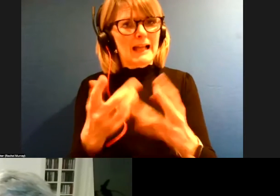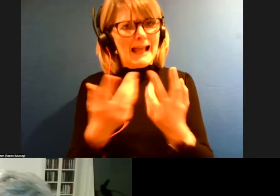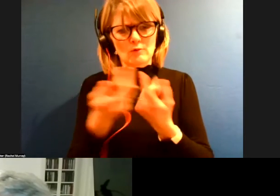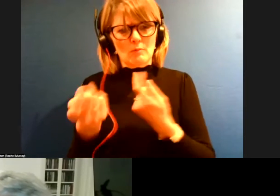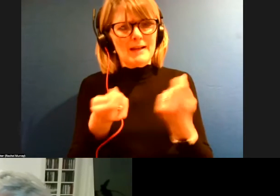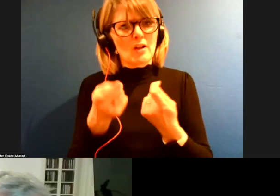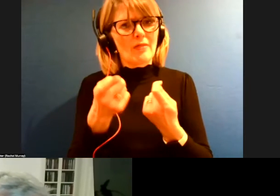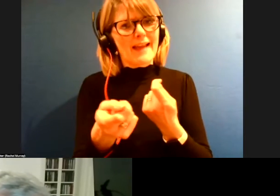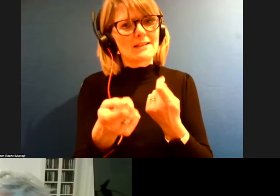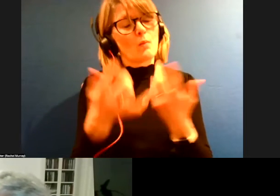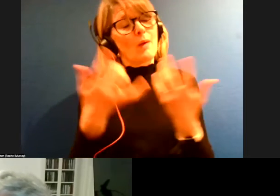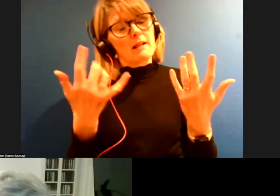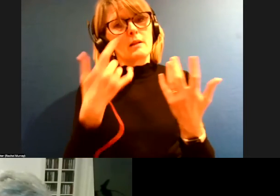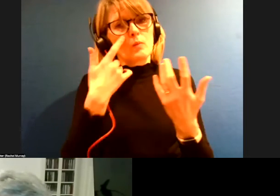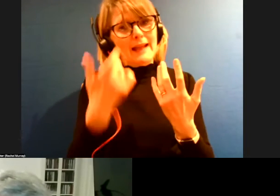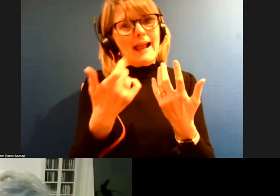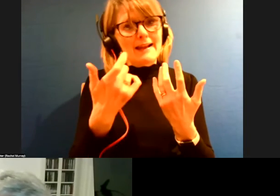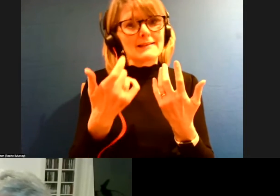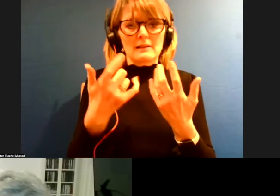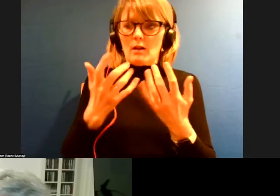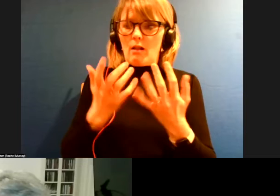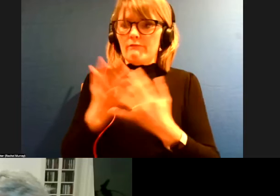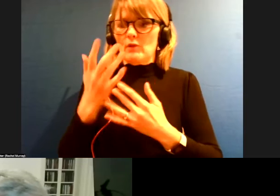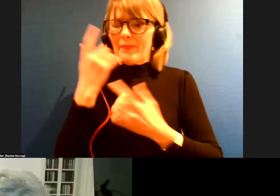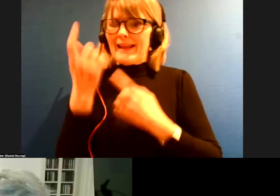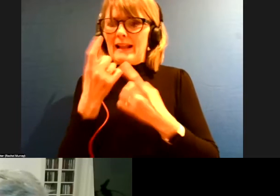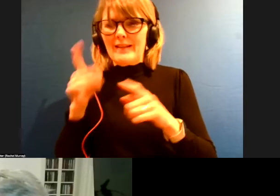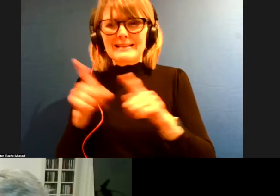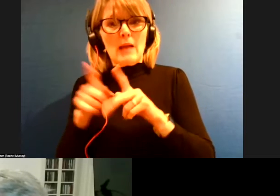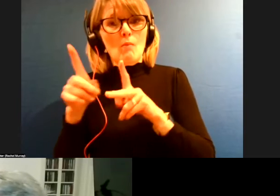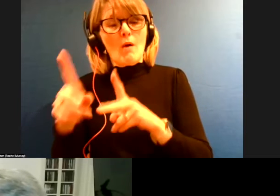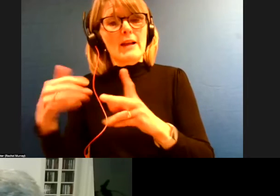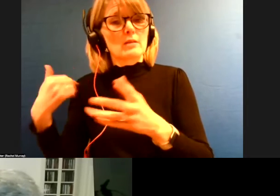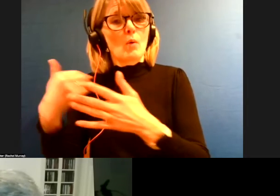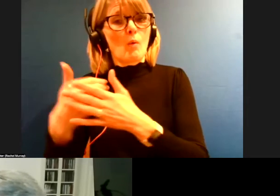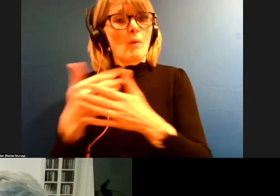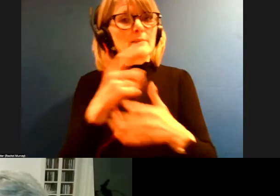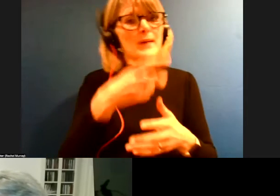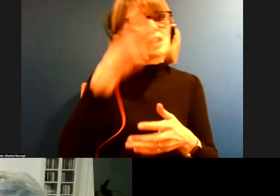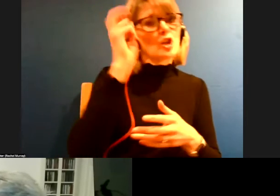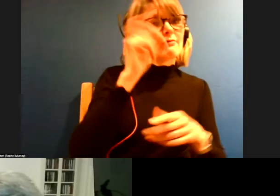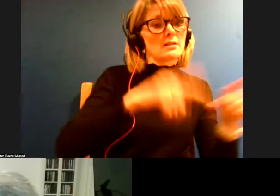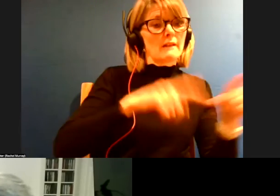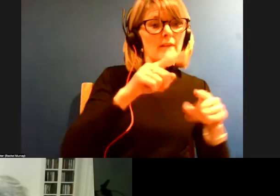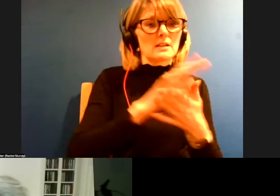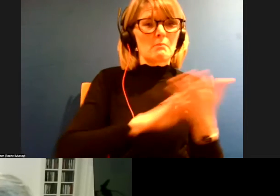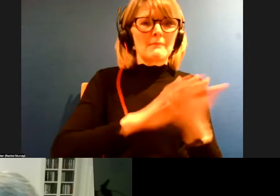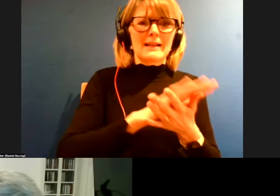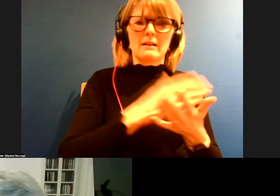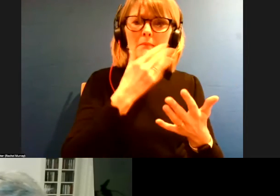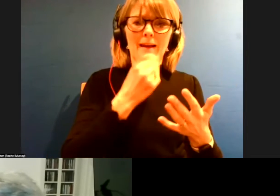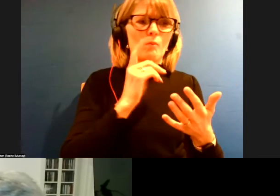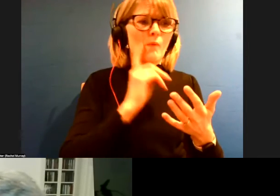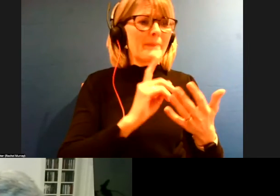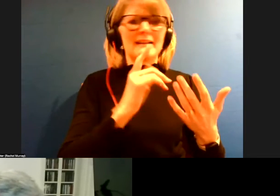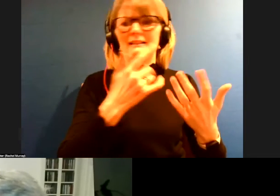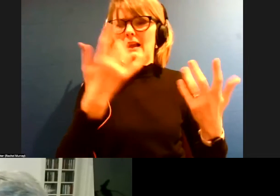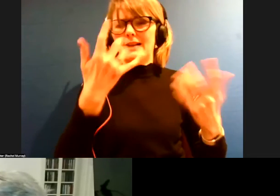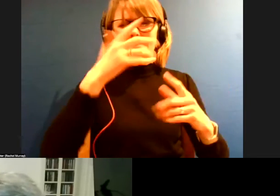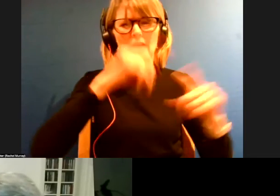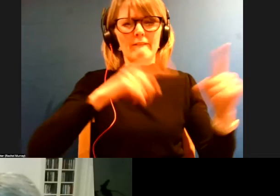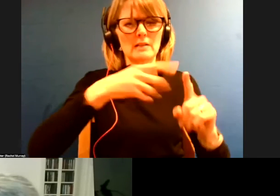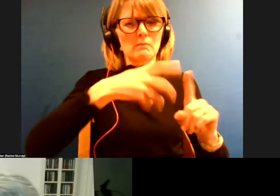thought. But diversity means women and men, people of diverse social backgrounds, not just public school and Oxbridge, people